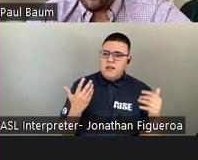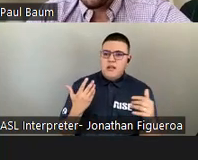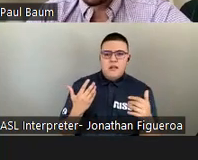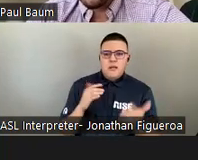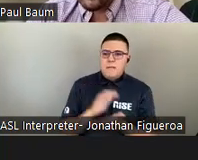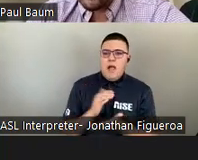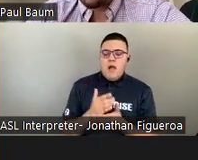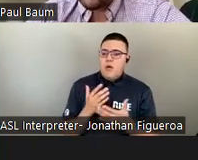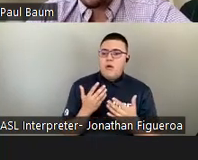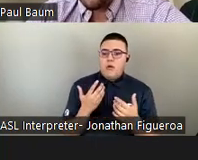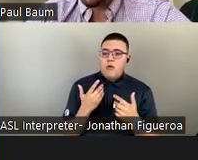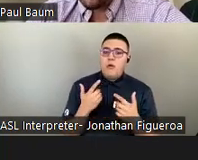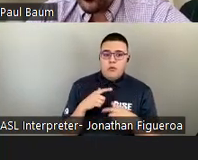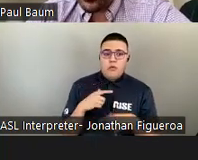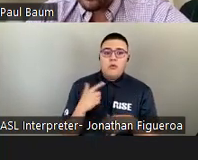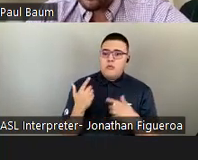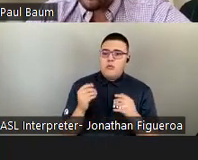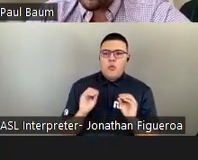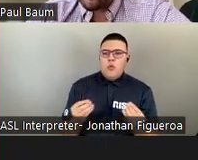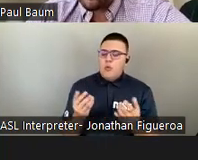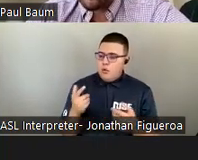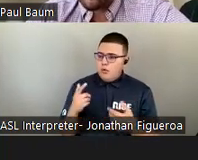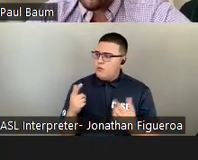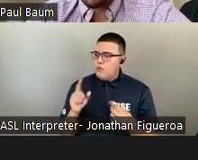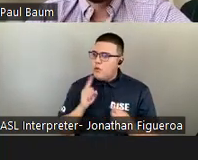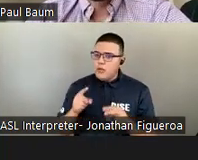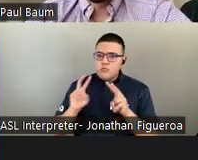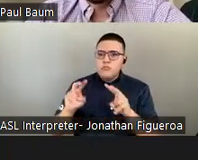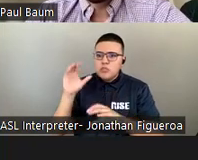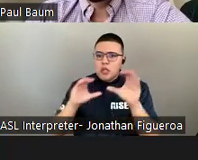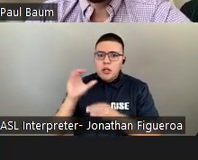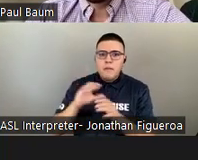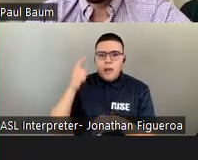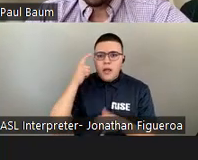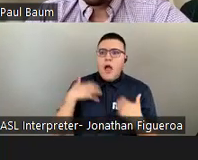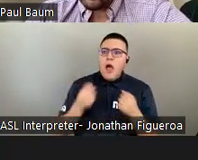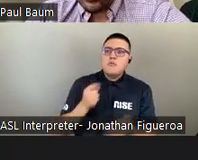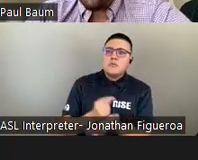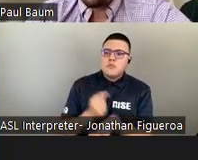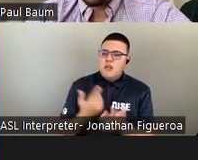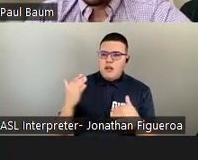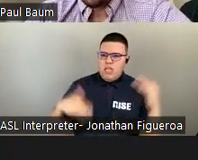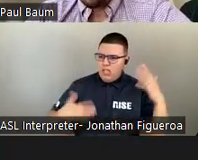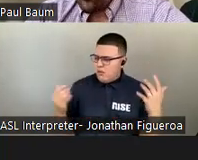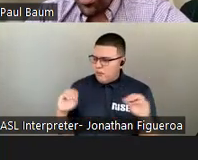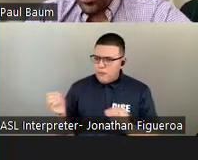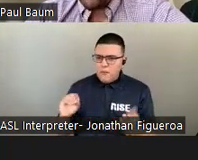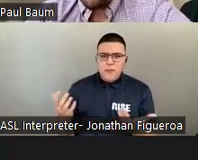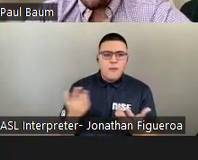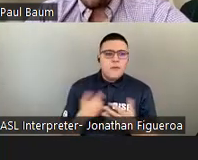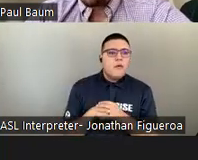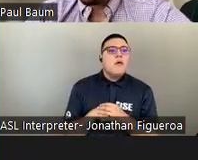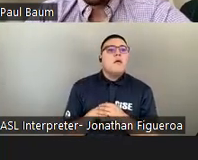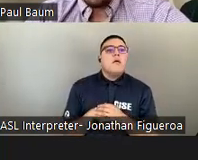of folks seeking mental health treatment. This is my belief in